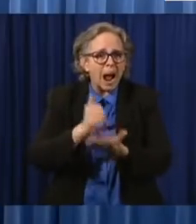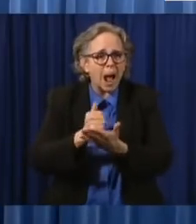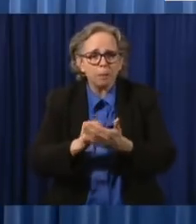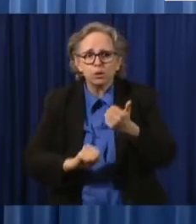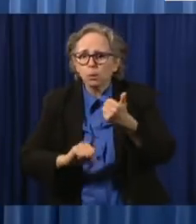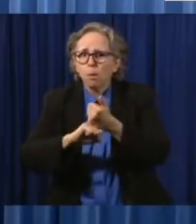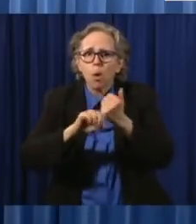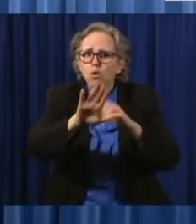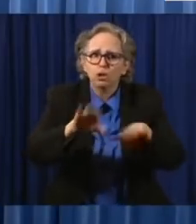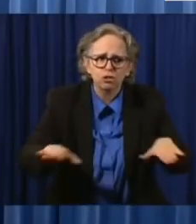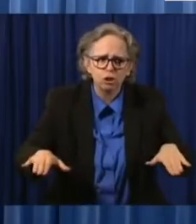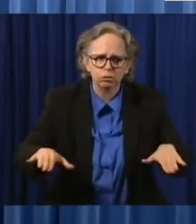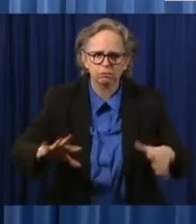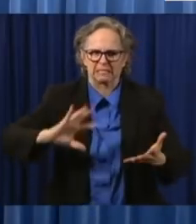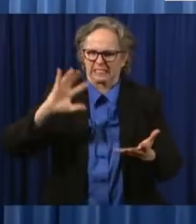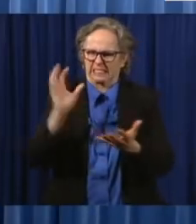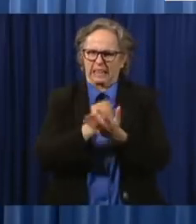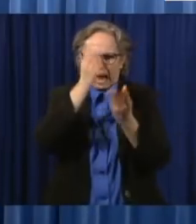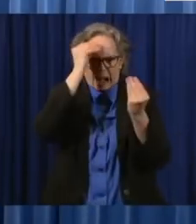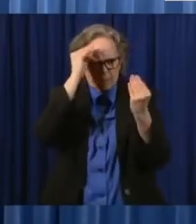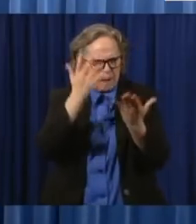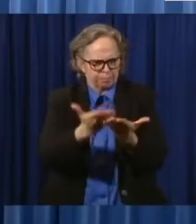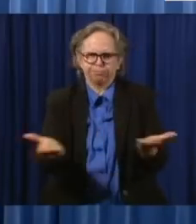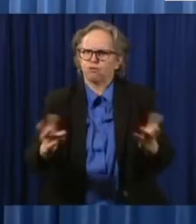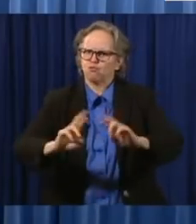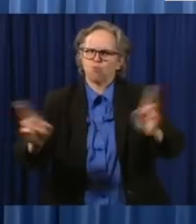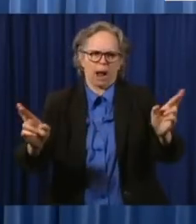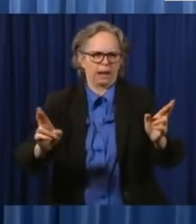free resources at